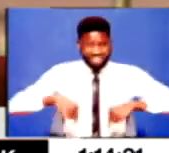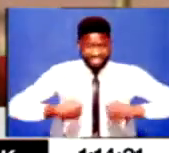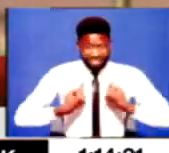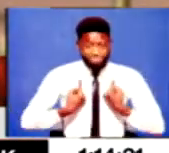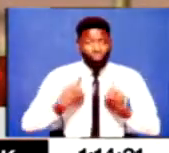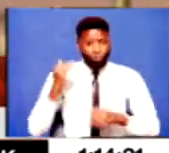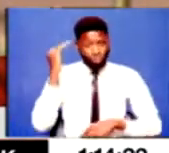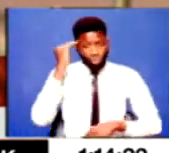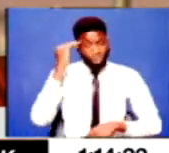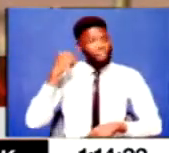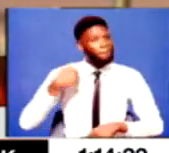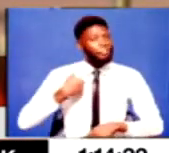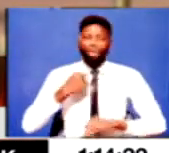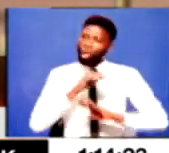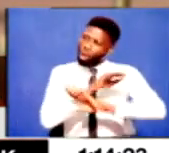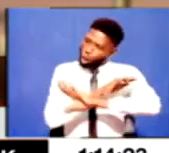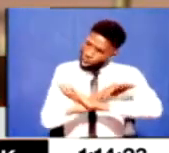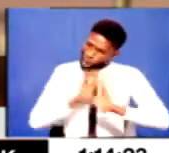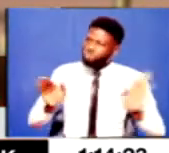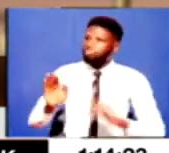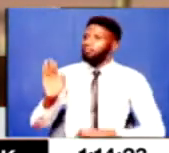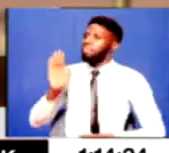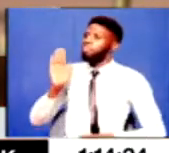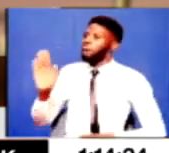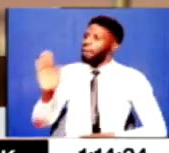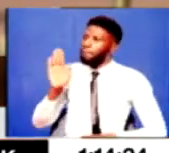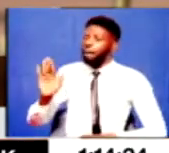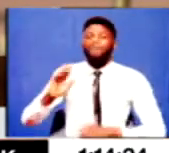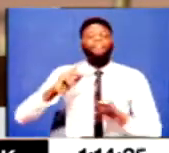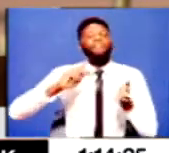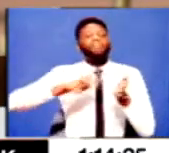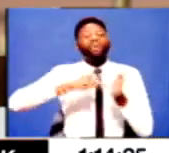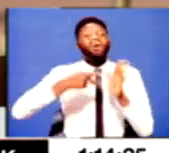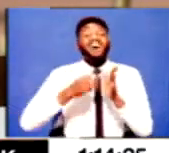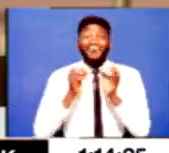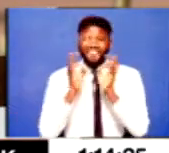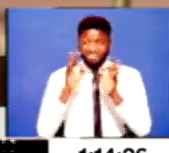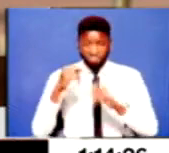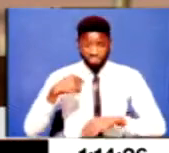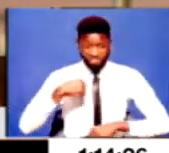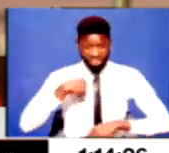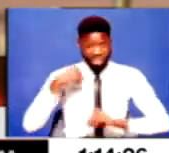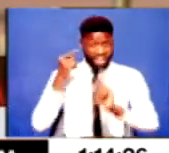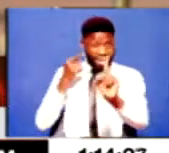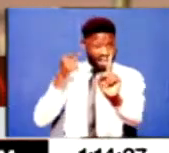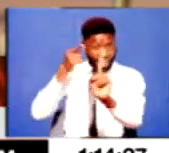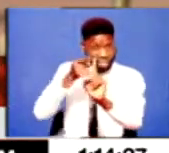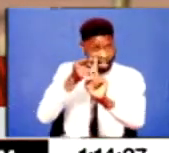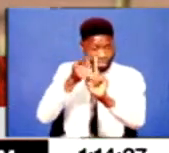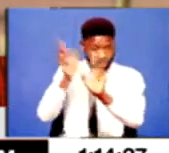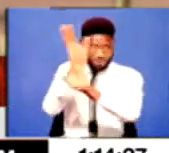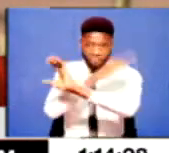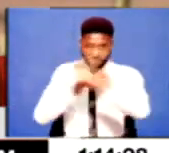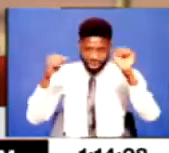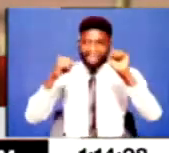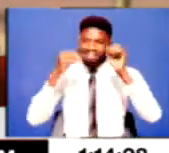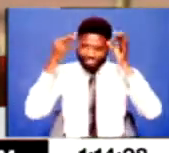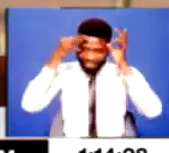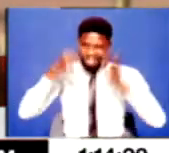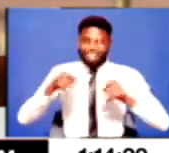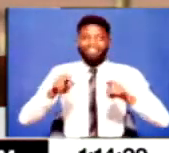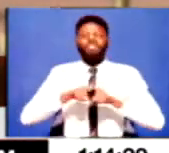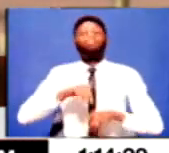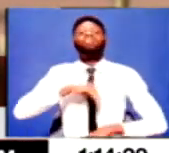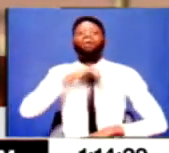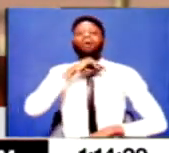project. That if I'm going to run, I'm going to run as Raila Odinga. And you know, I have